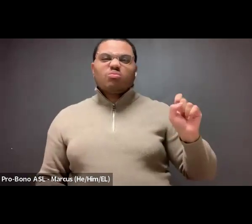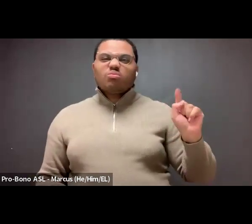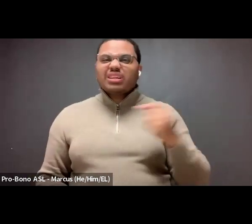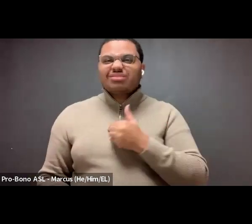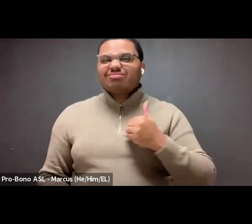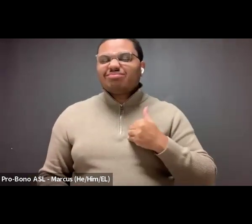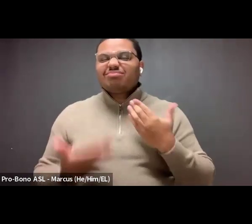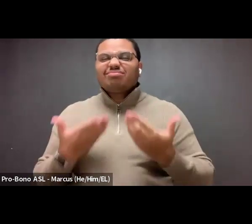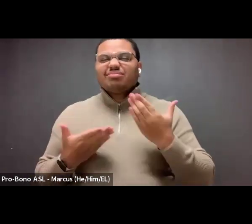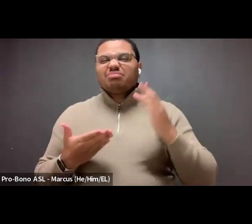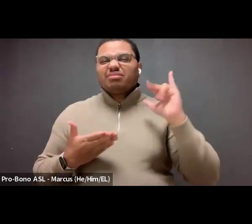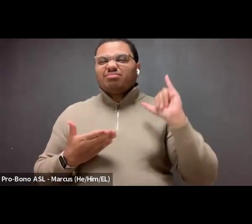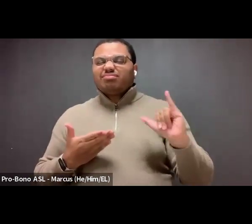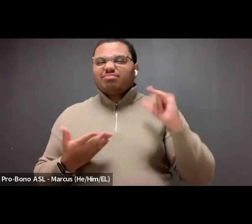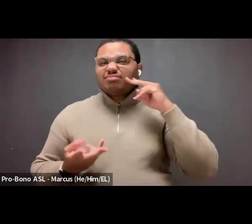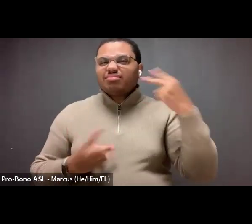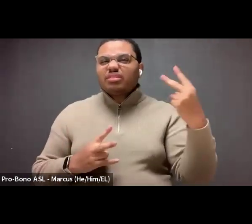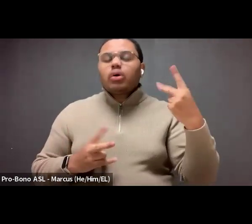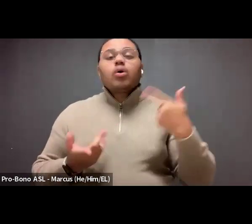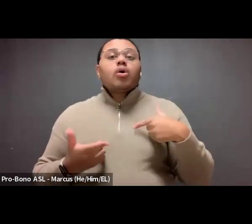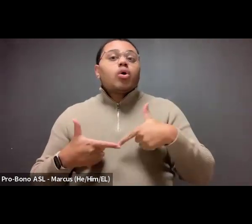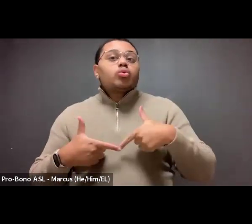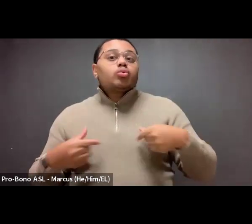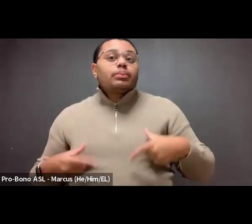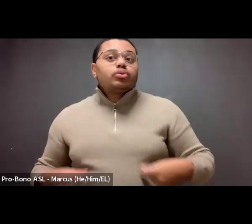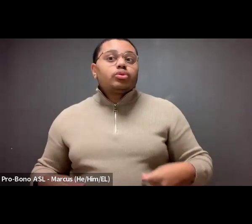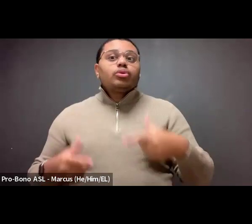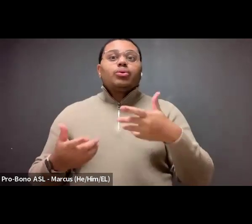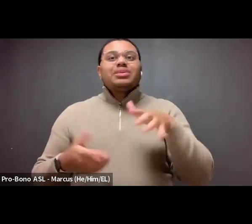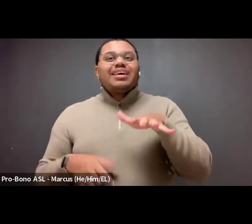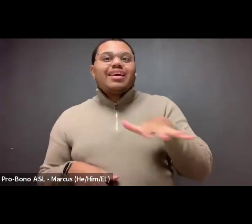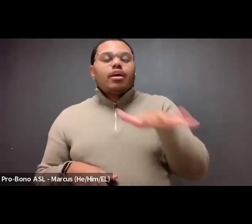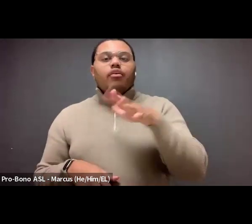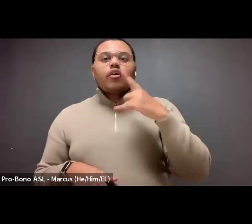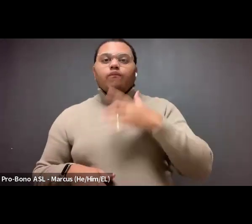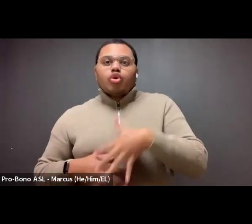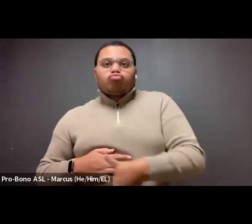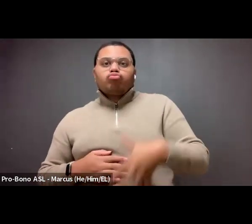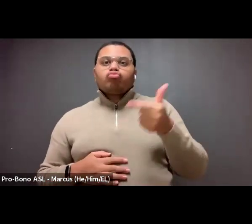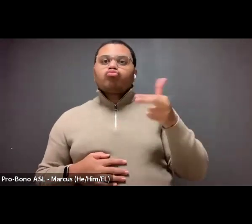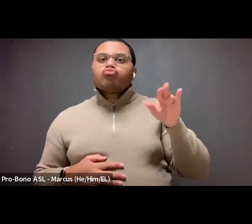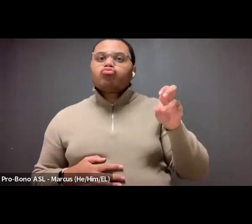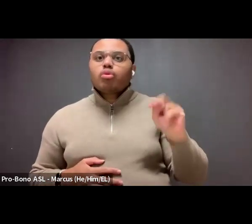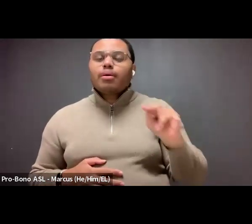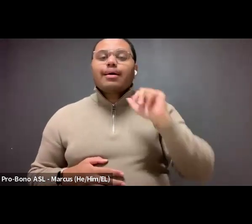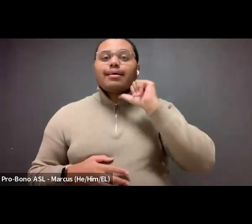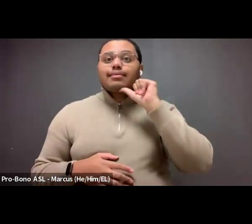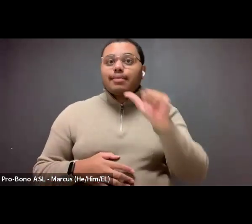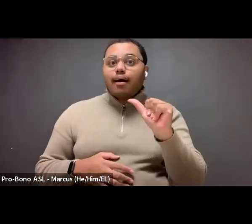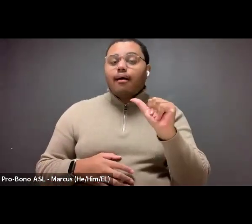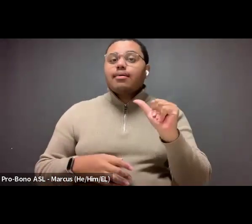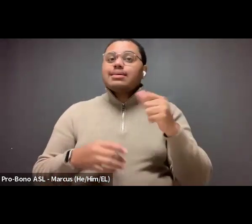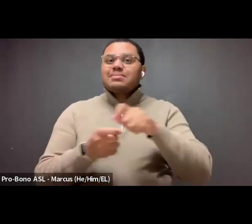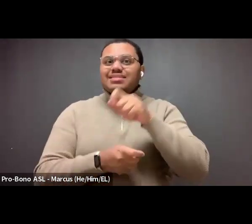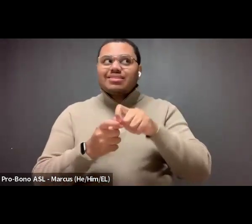dysphoric, and swimsuit area in regards to groin is nonspecific and doesn't acknowledge that swimsuits, like